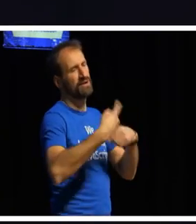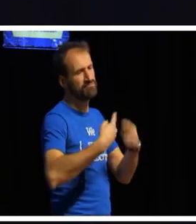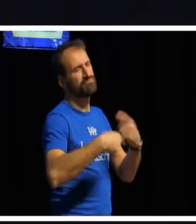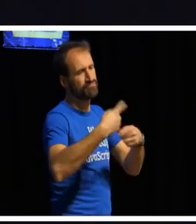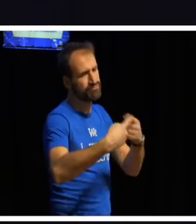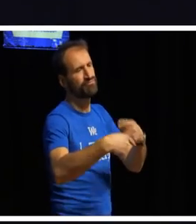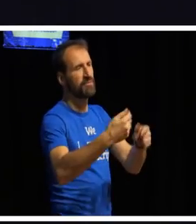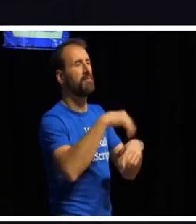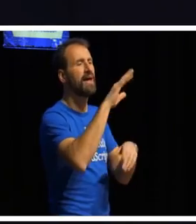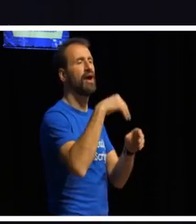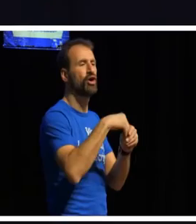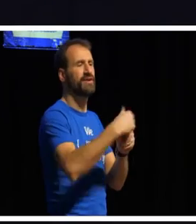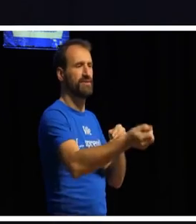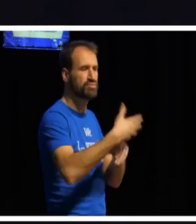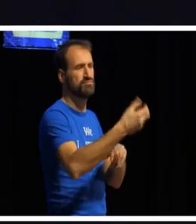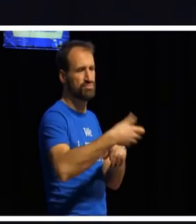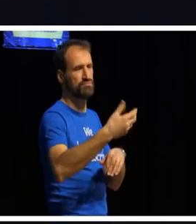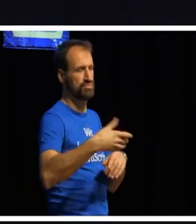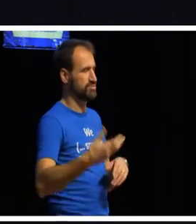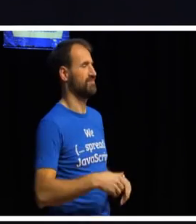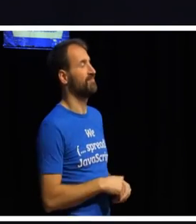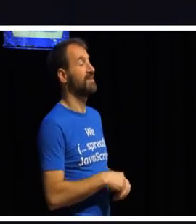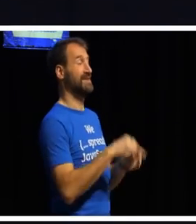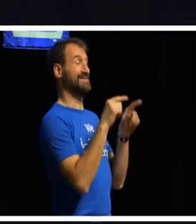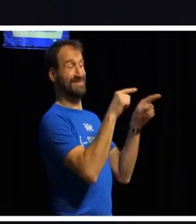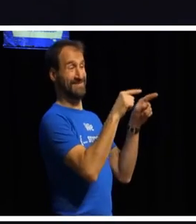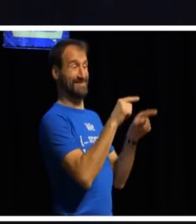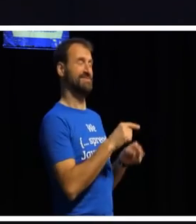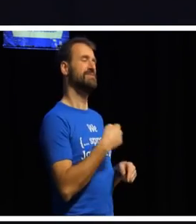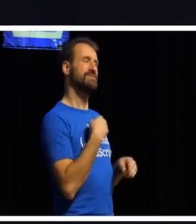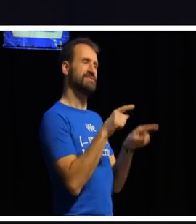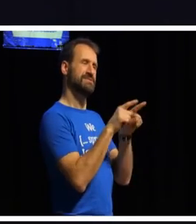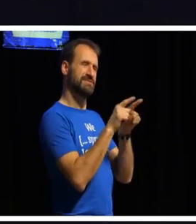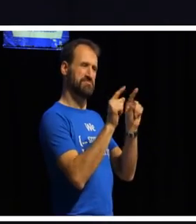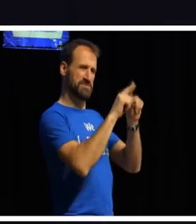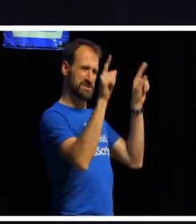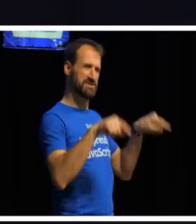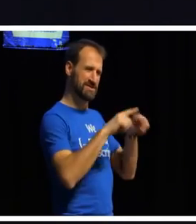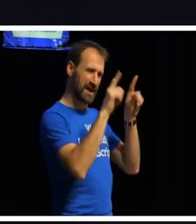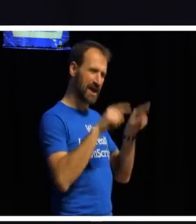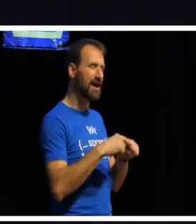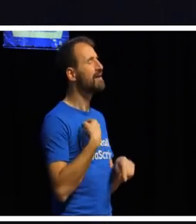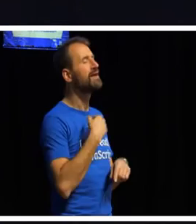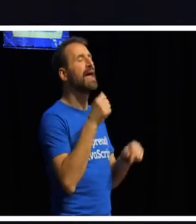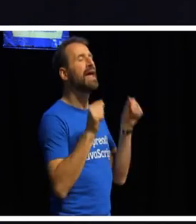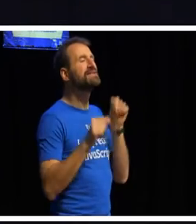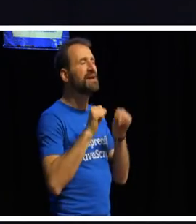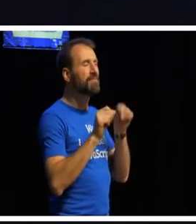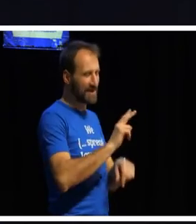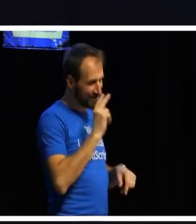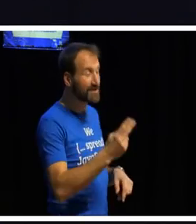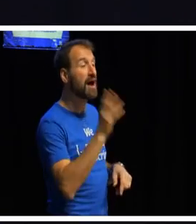downloads. As an experiment, I built this same site as a single page app. So here I'm